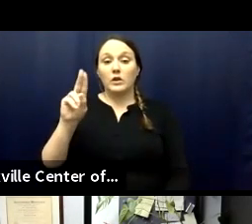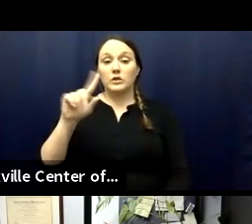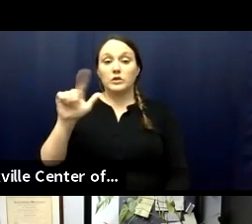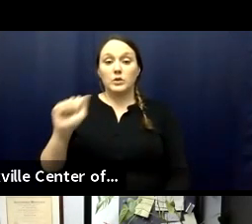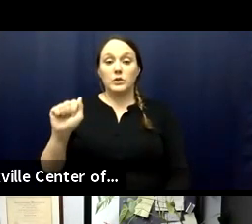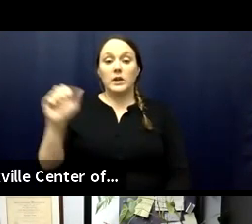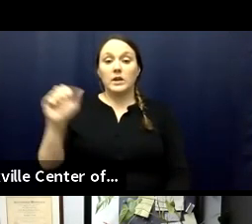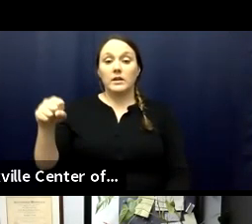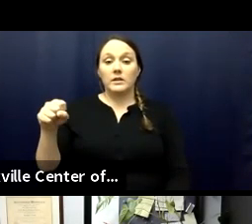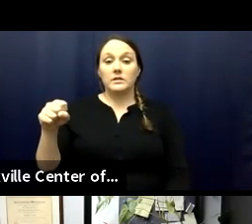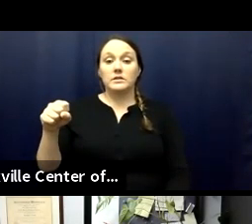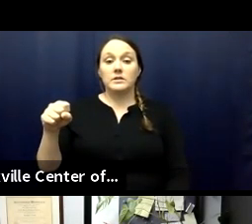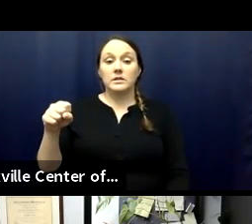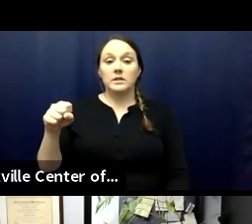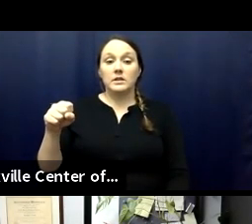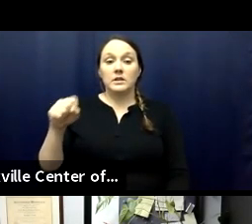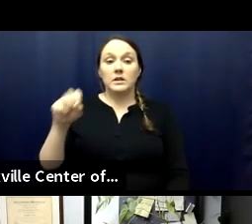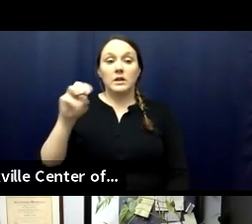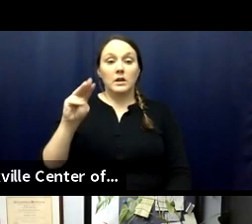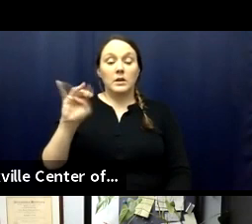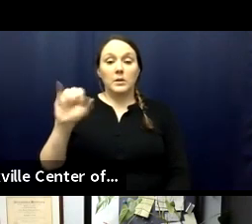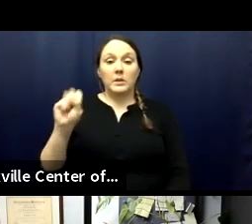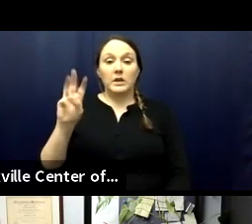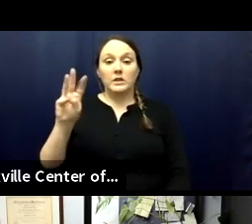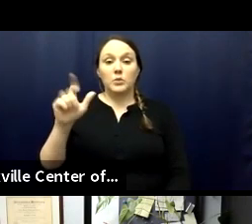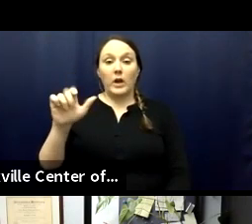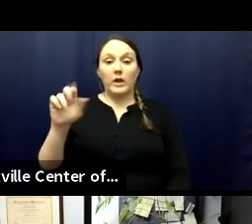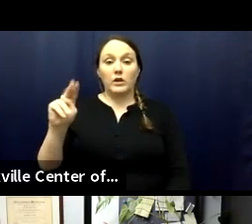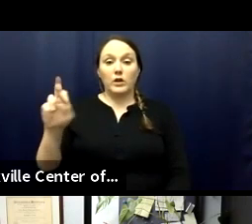Yes. Ms. Wagner. Yes.